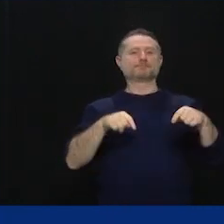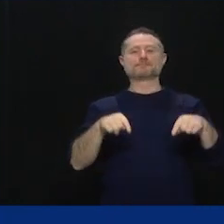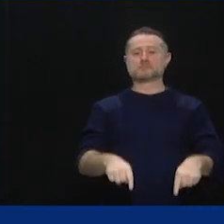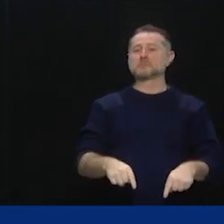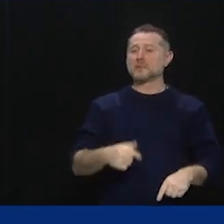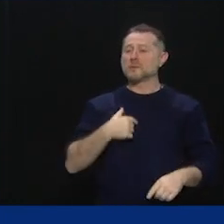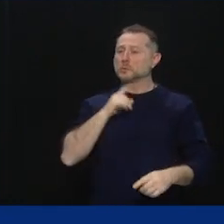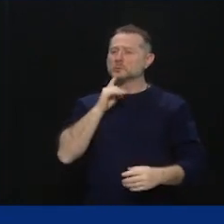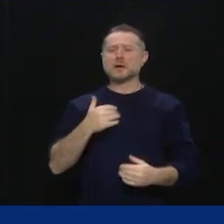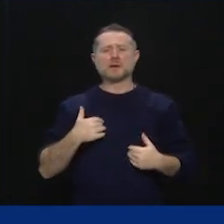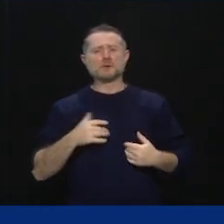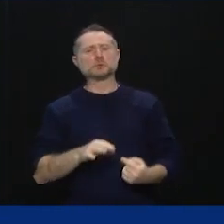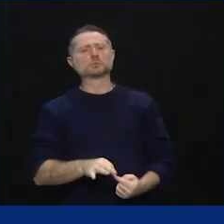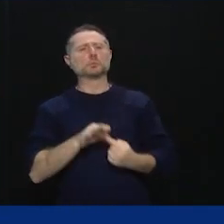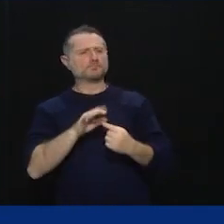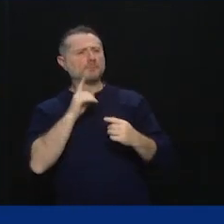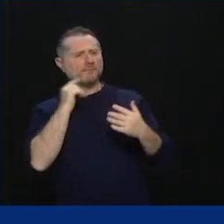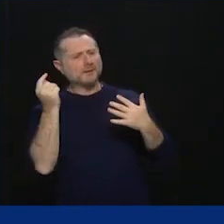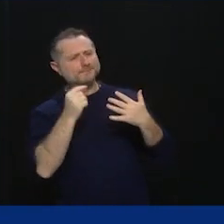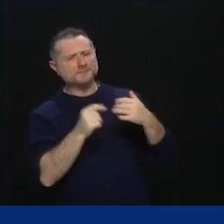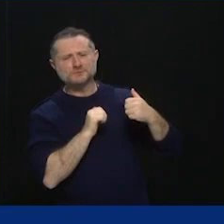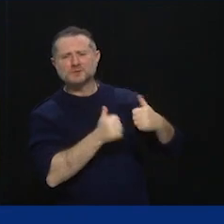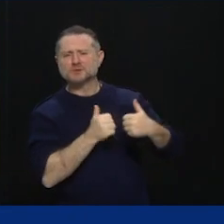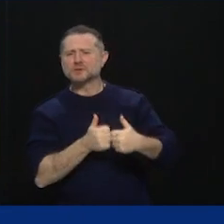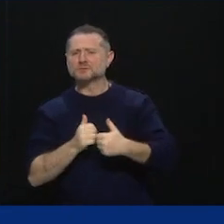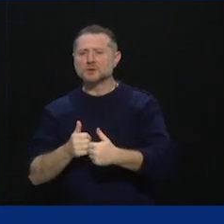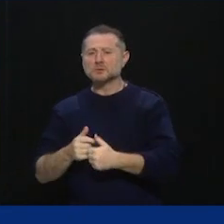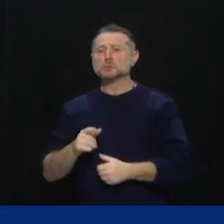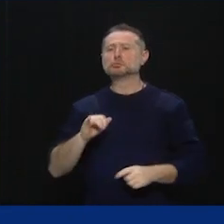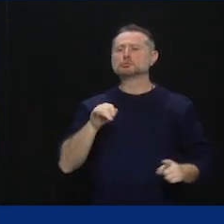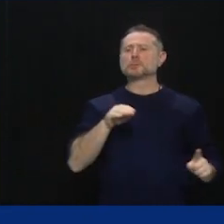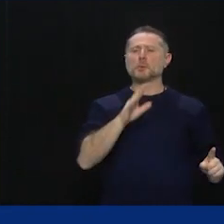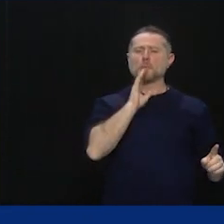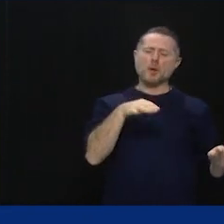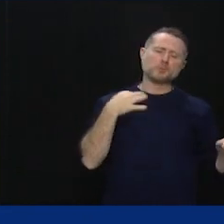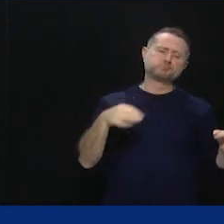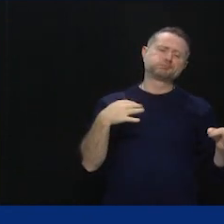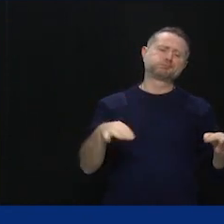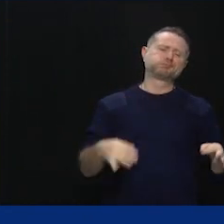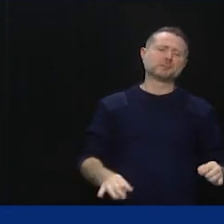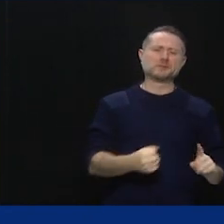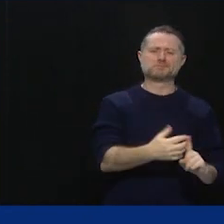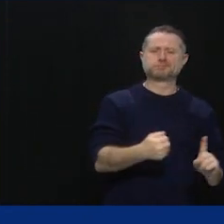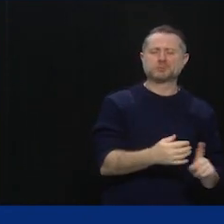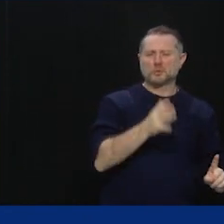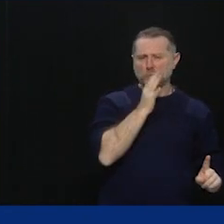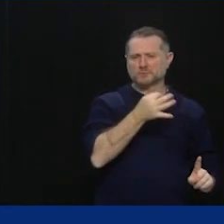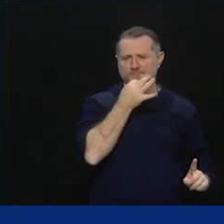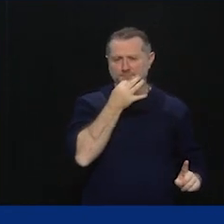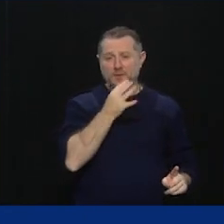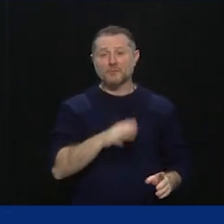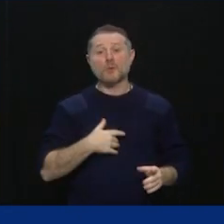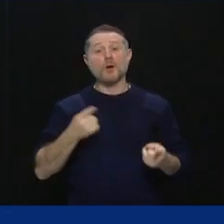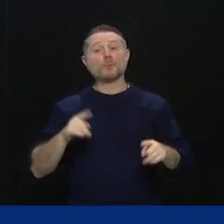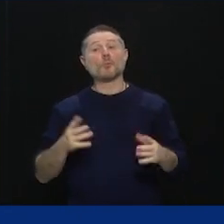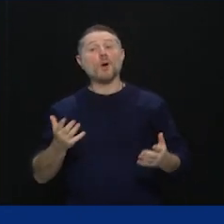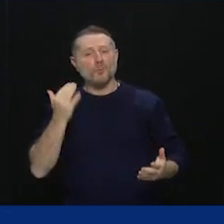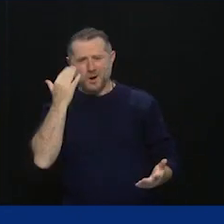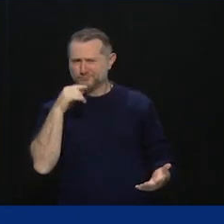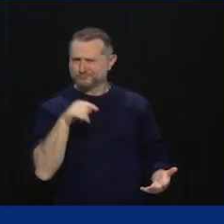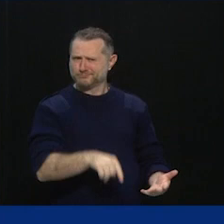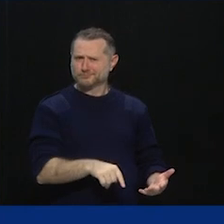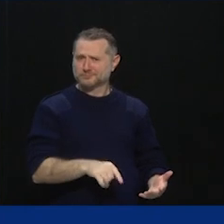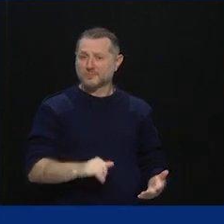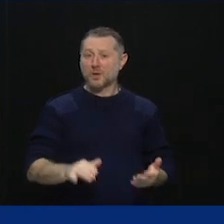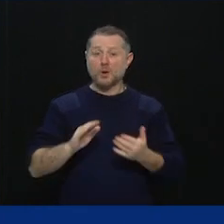this project came about because of our elected officials and the leaders of our community organization coming together and supporting a